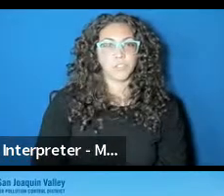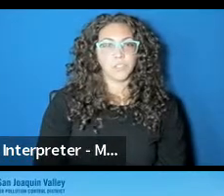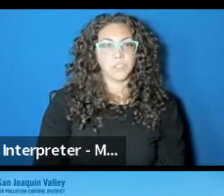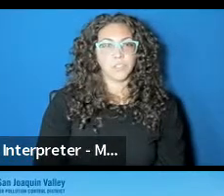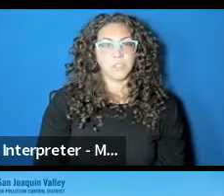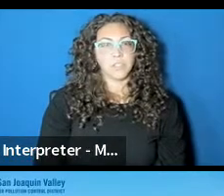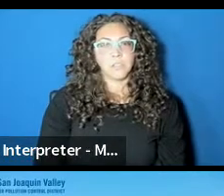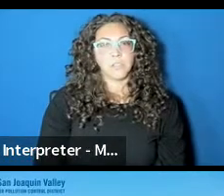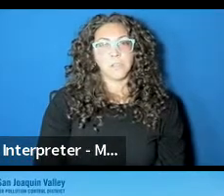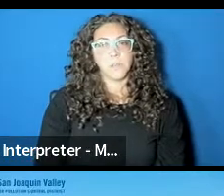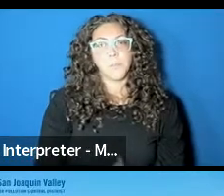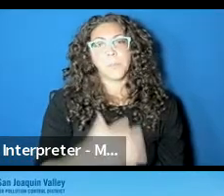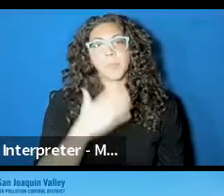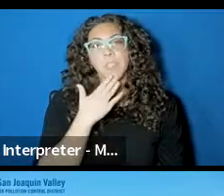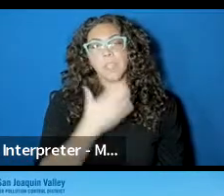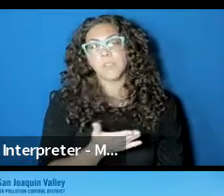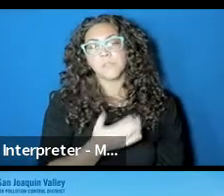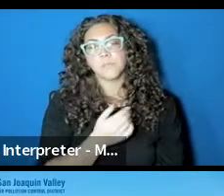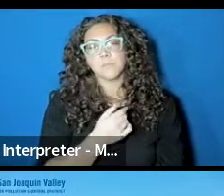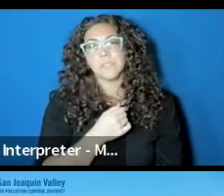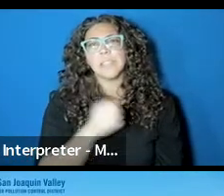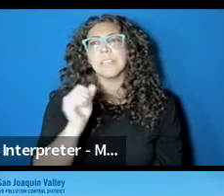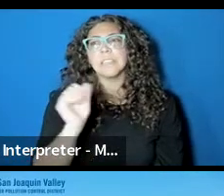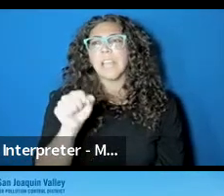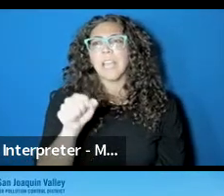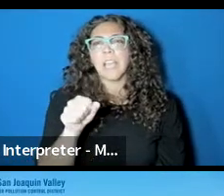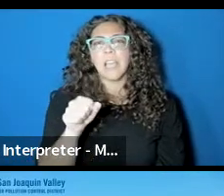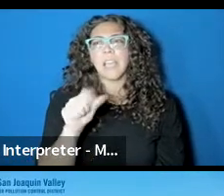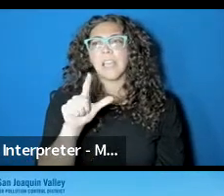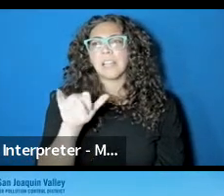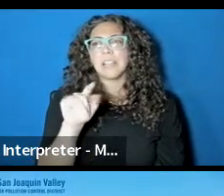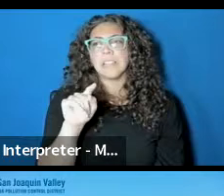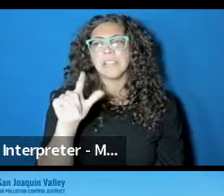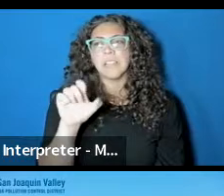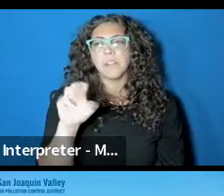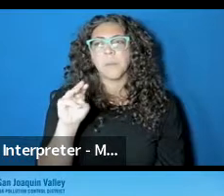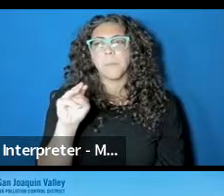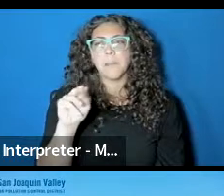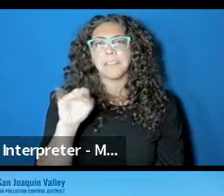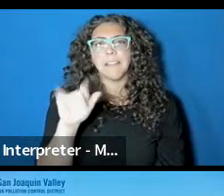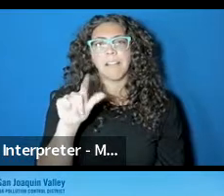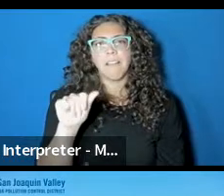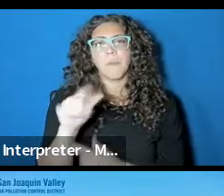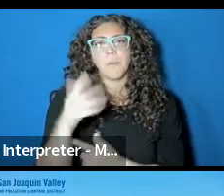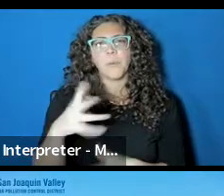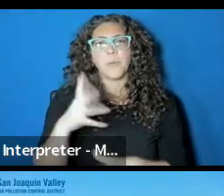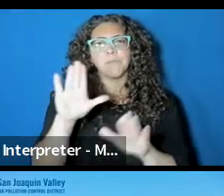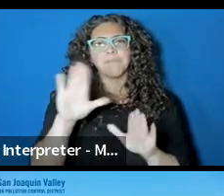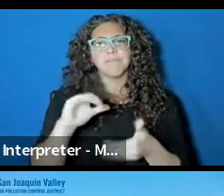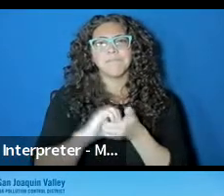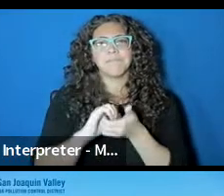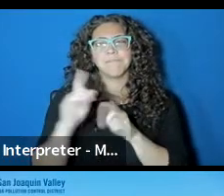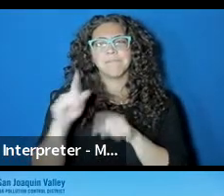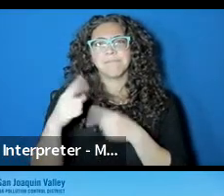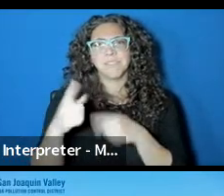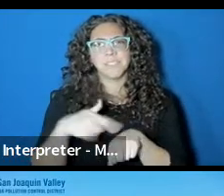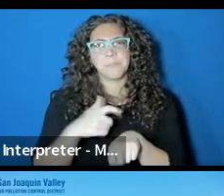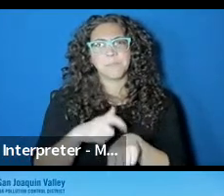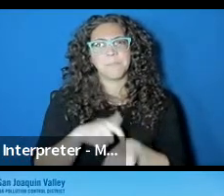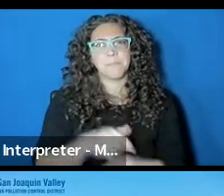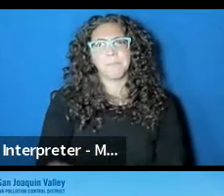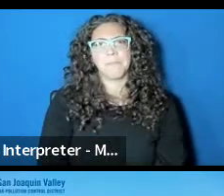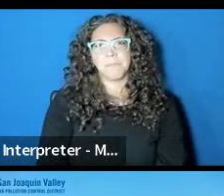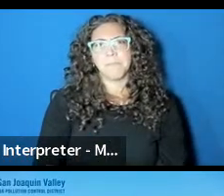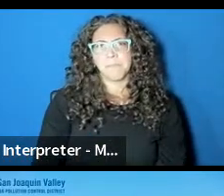Well, thank you. And I just like to say that, Little Manila has been a great partner for us for quite a while, very trusted partner